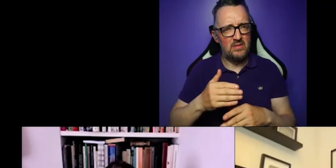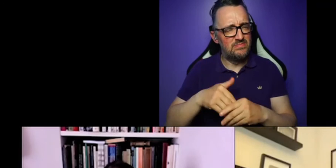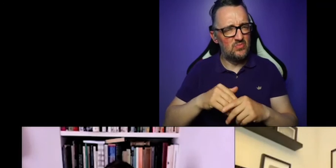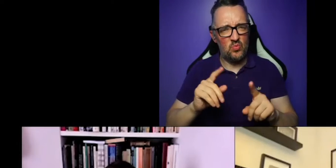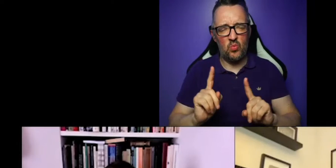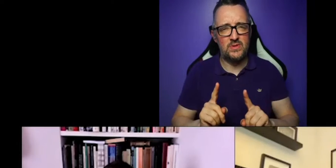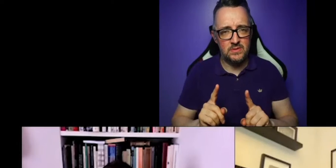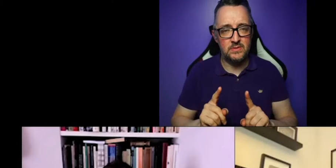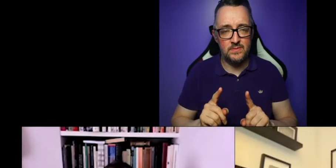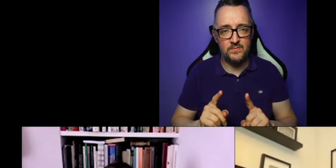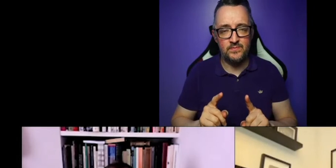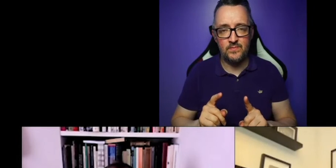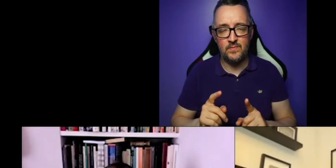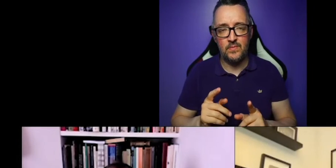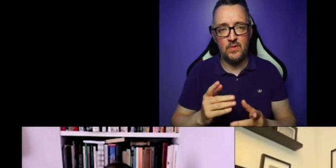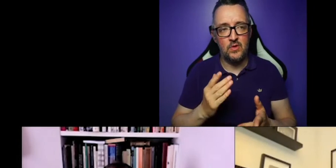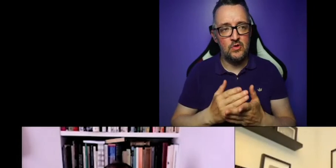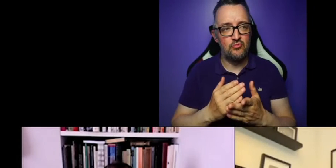kind of